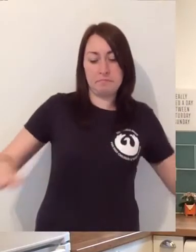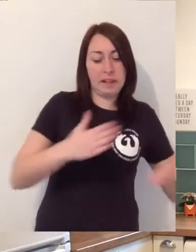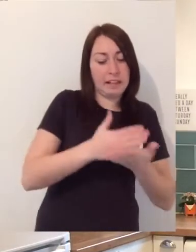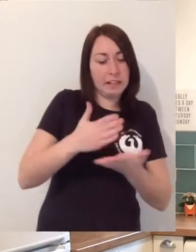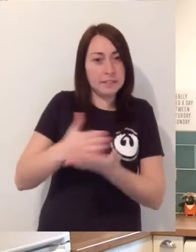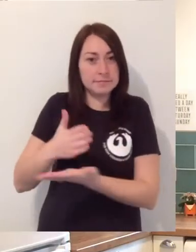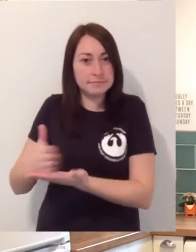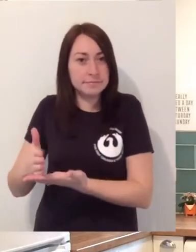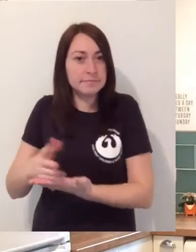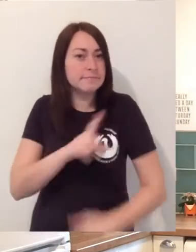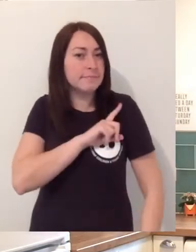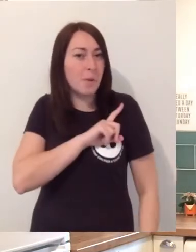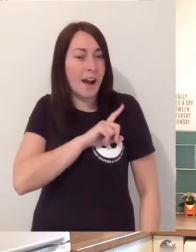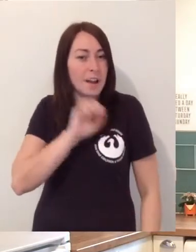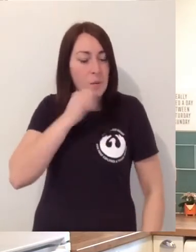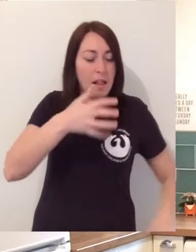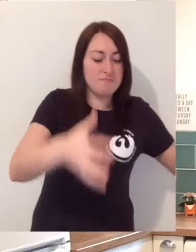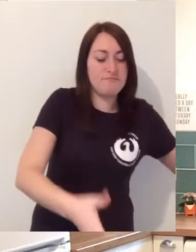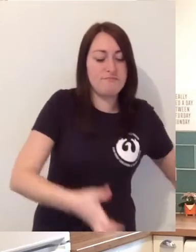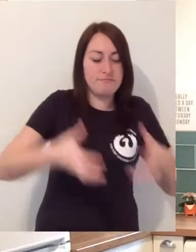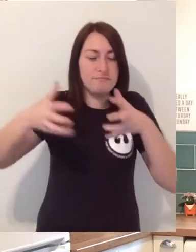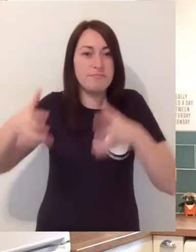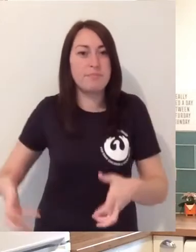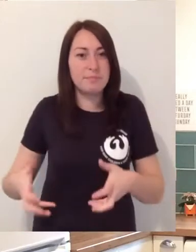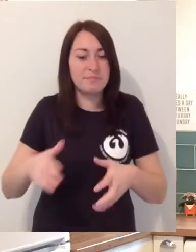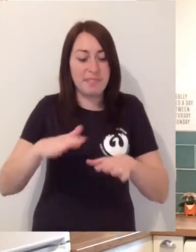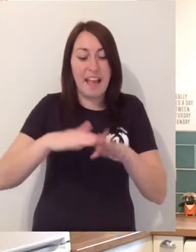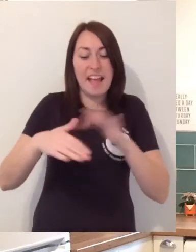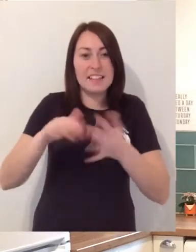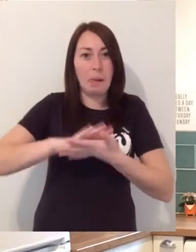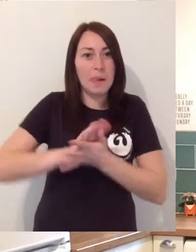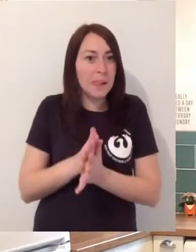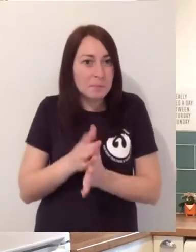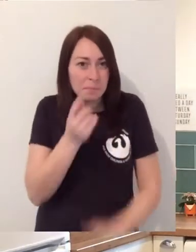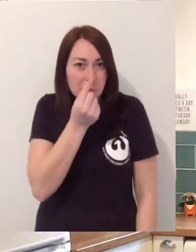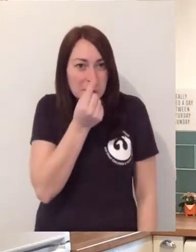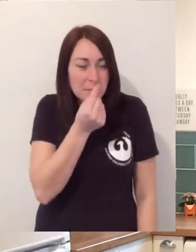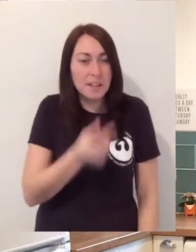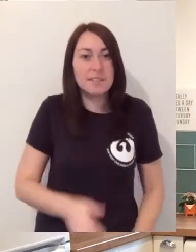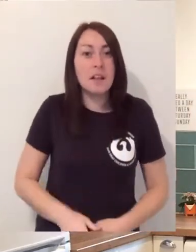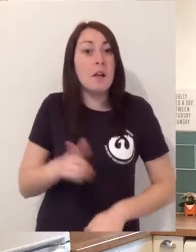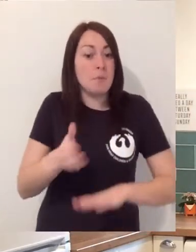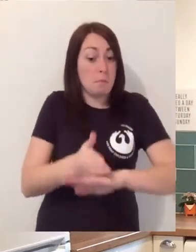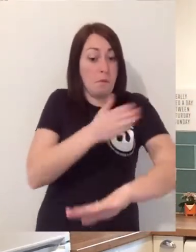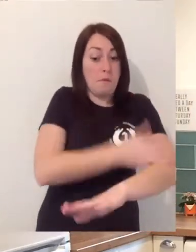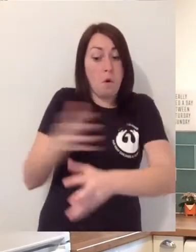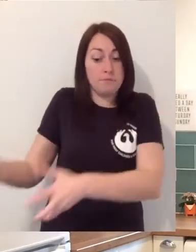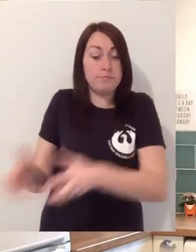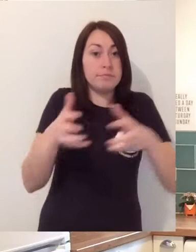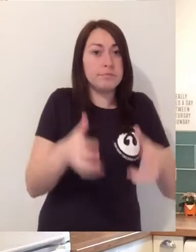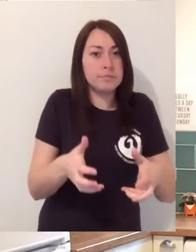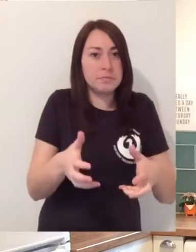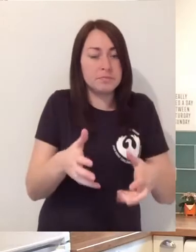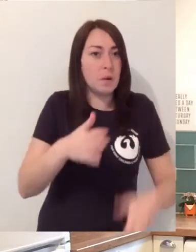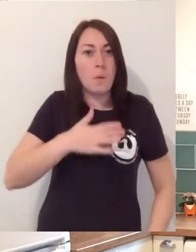Just going to clear my work surface because we're going to get our hands messy now. We're going to get in there and put it out on the side. Now, just before you do that